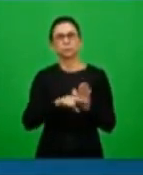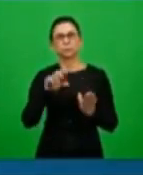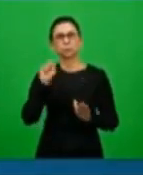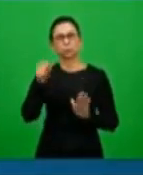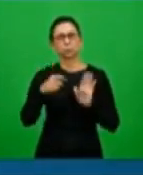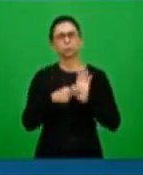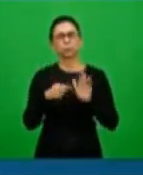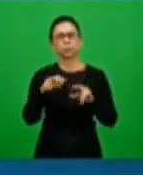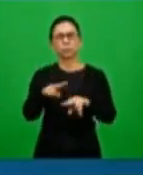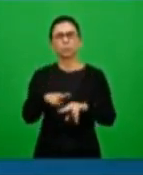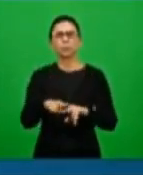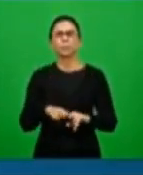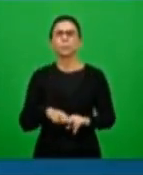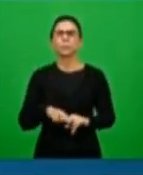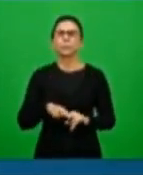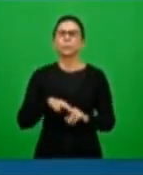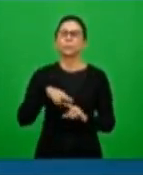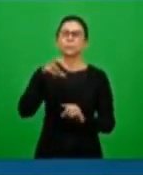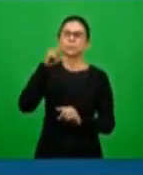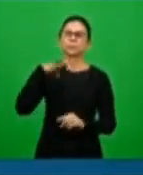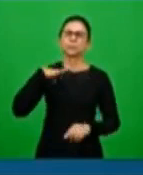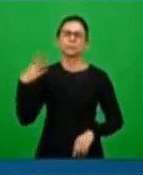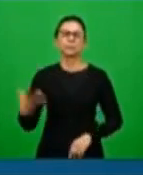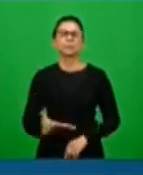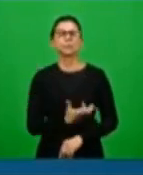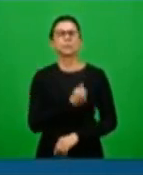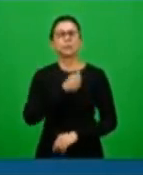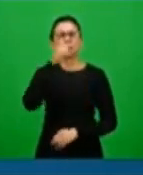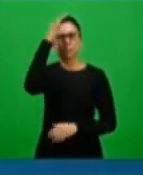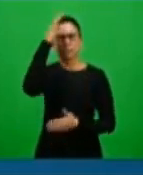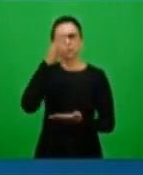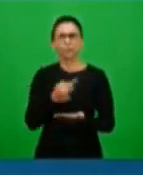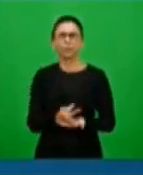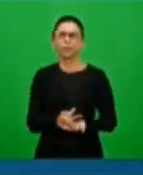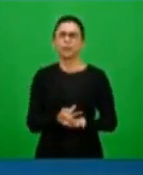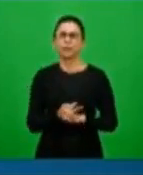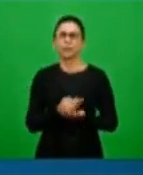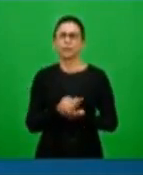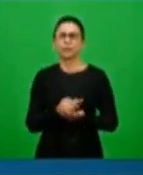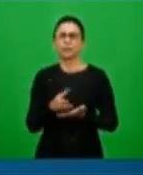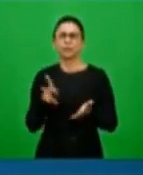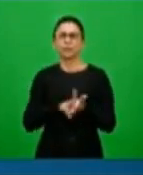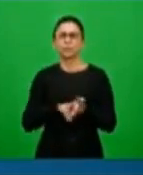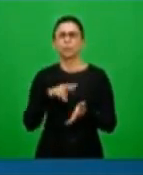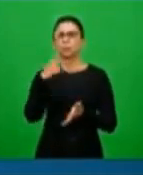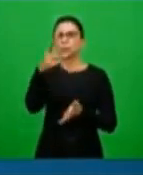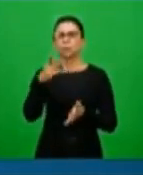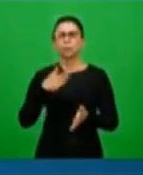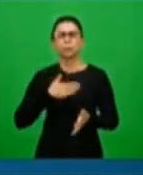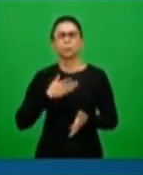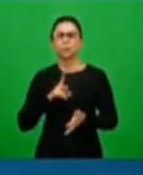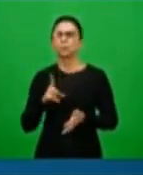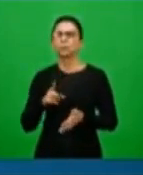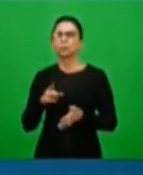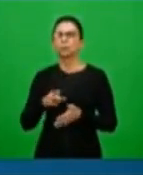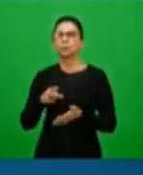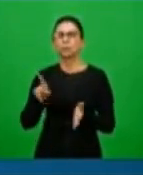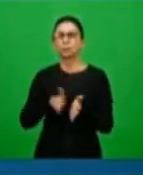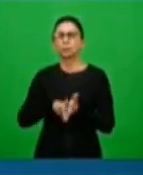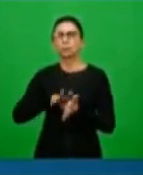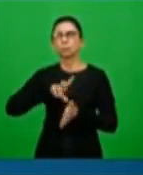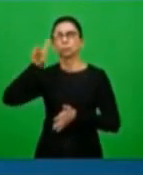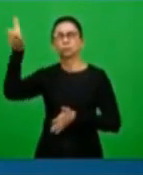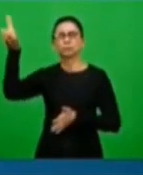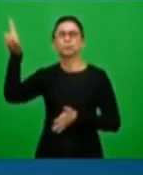chapter 2, verse 8, and by grace you are saved by faith, this is not from you, it's a gift of God, it doesn't come from works, so that no one